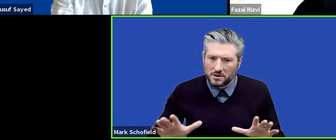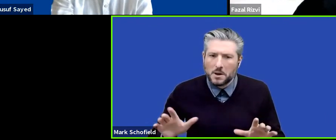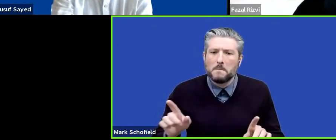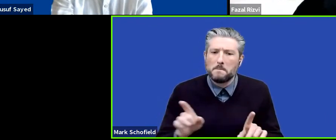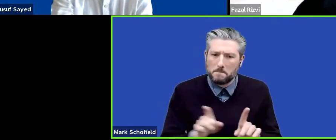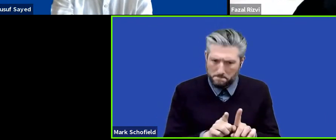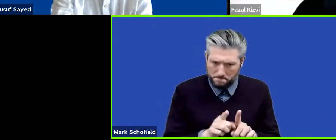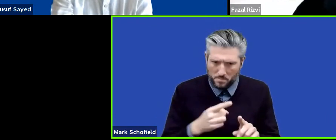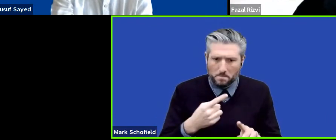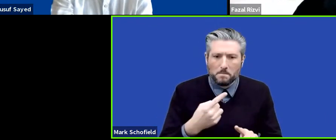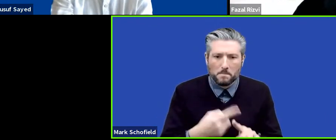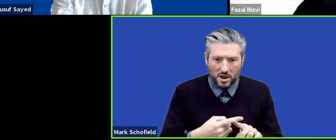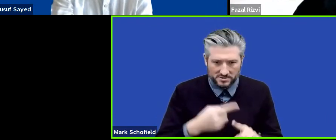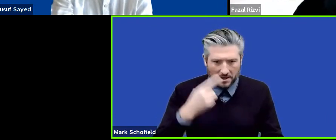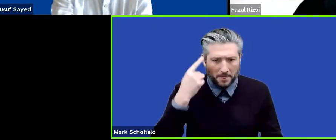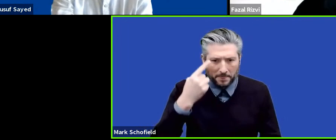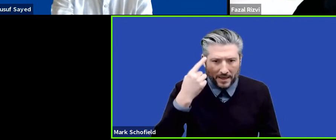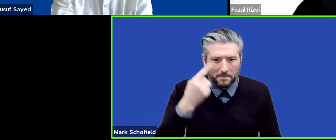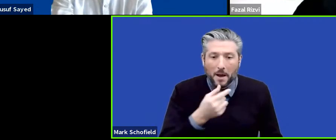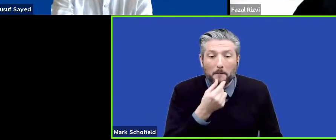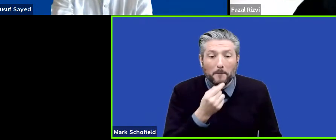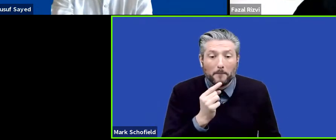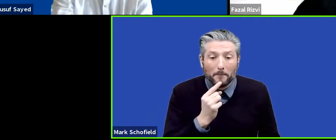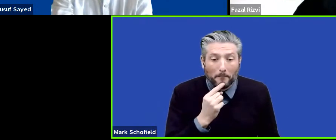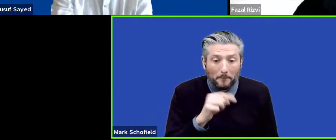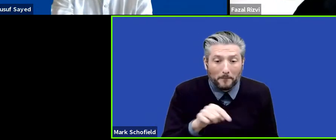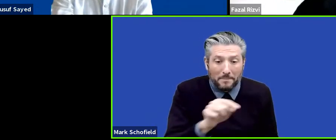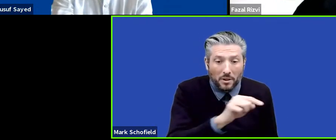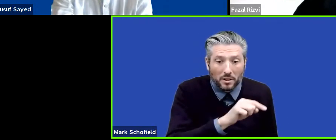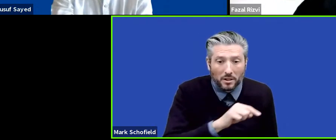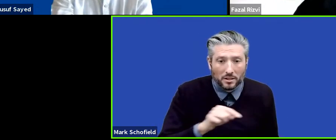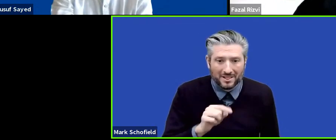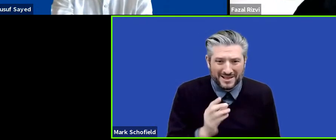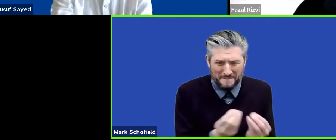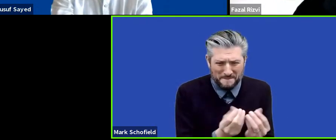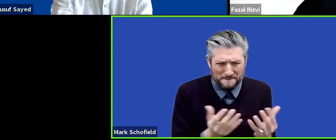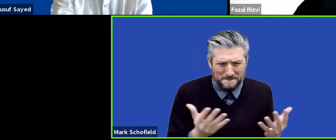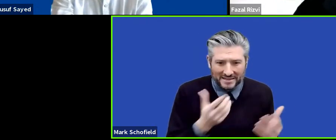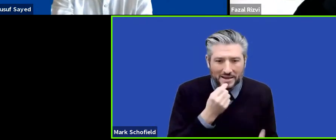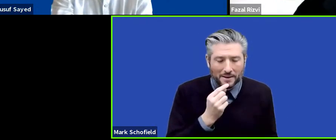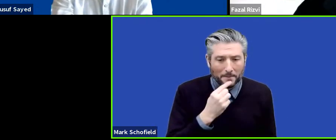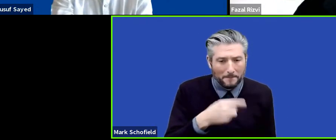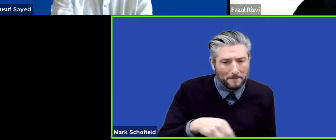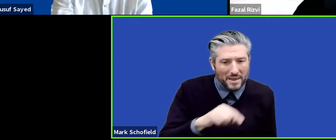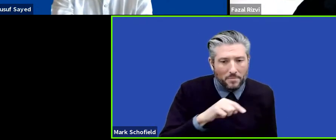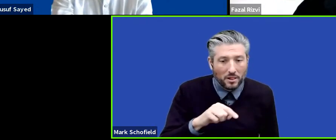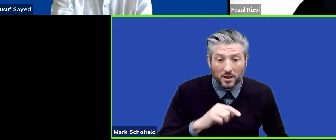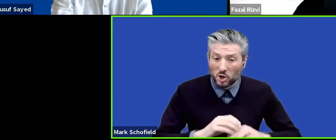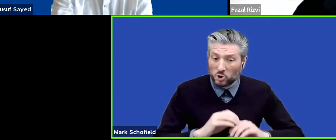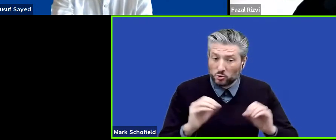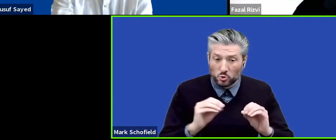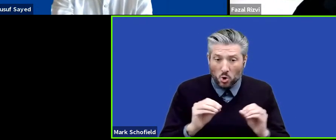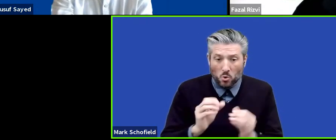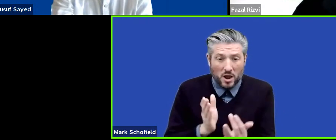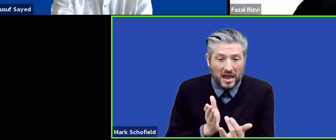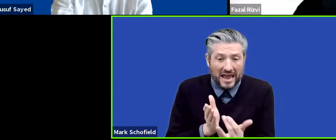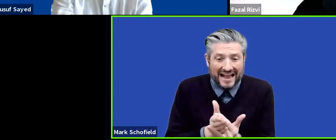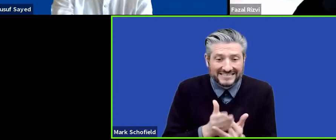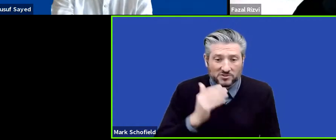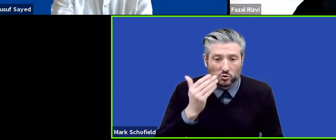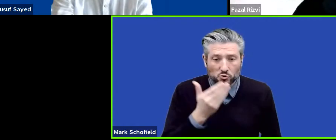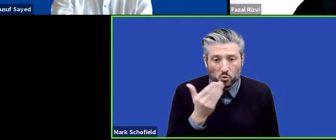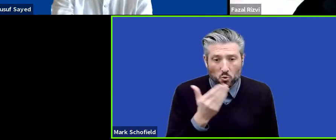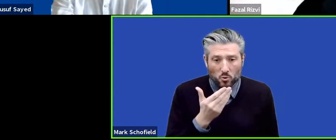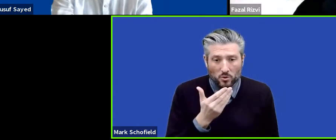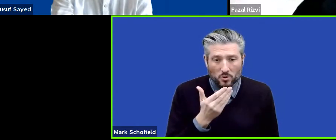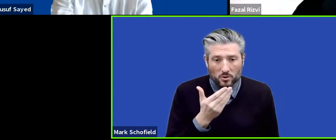people even in large metropolitan cities did not have access to schools or had access to very